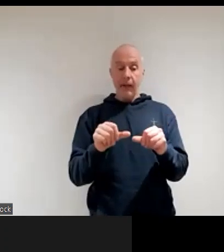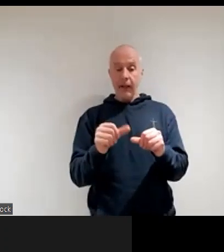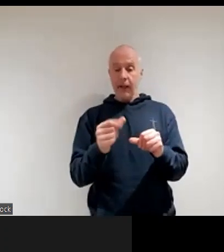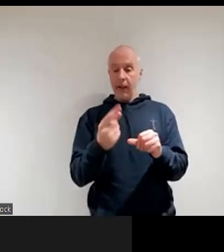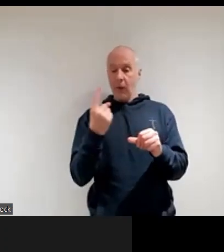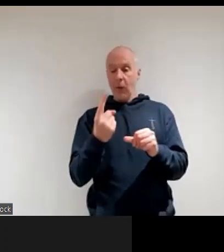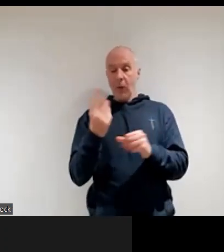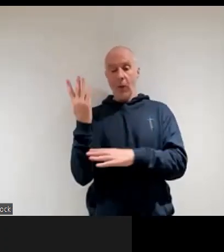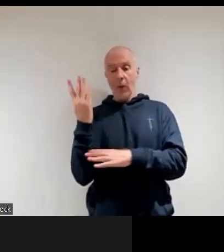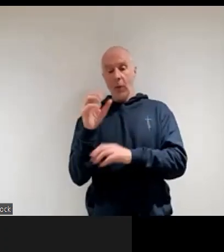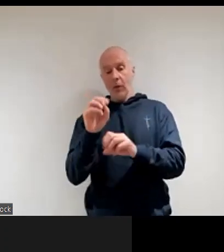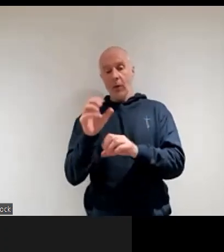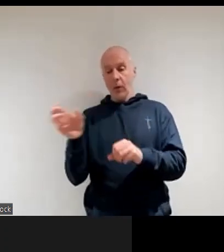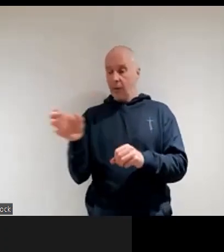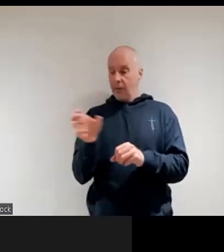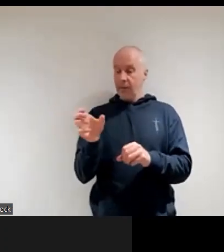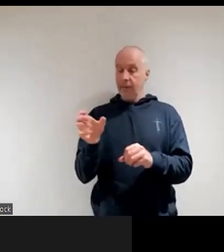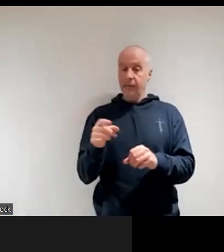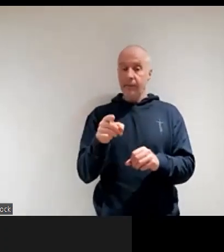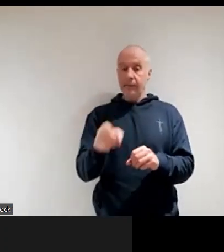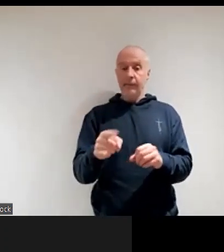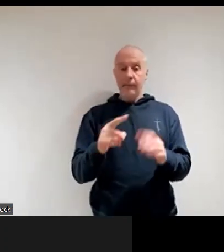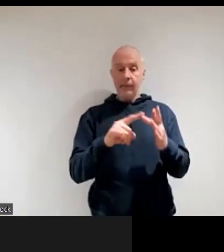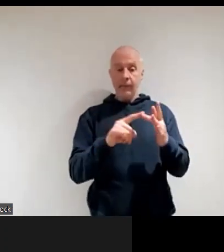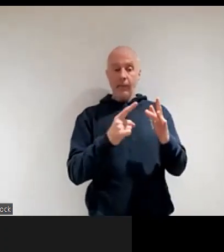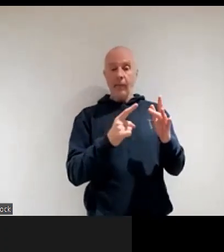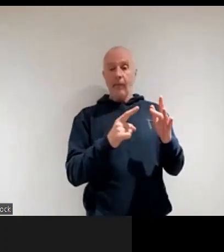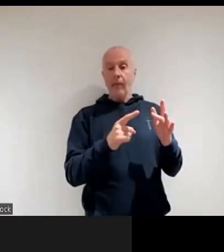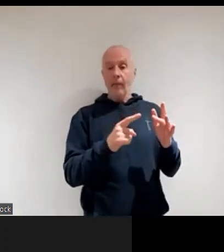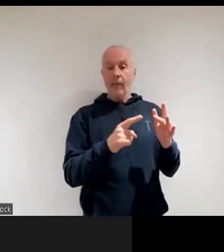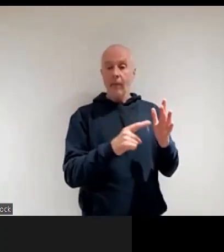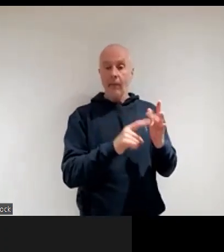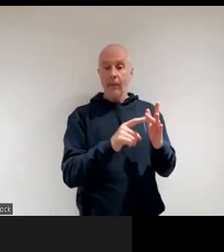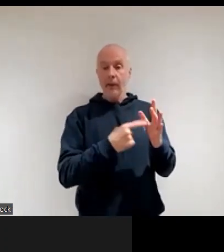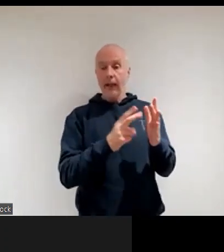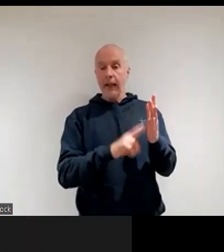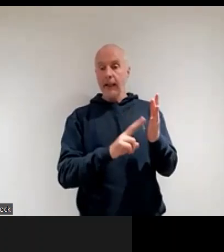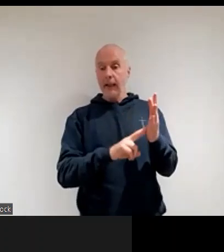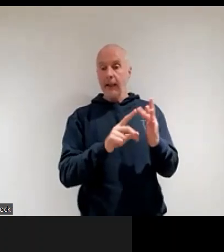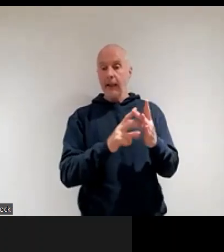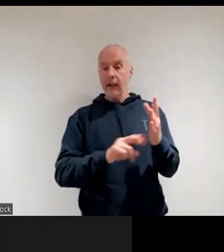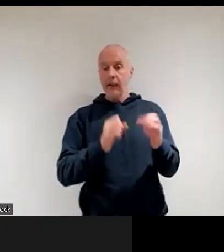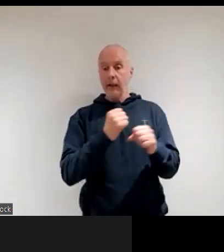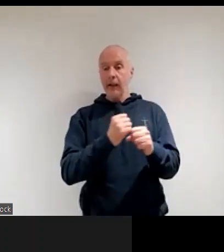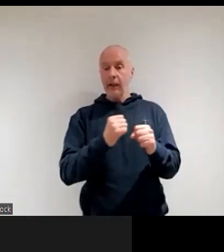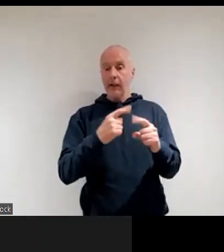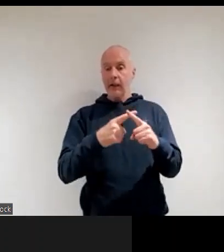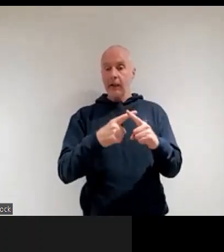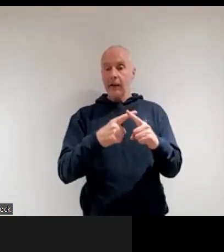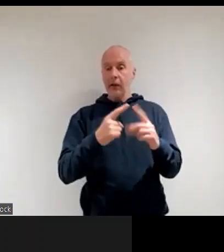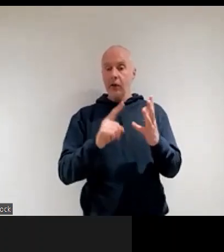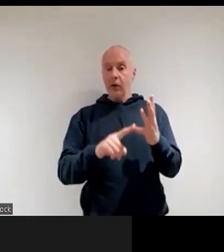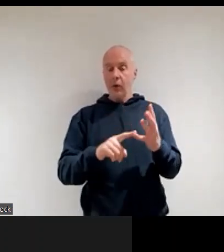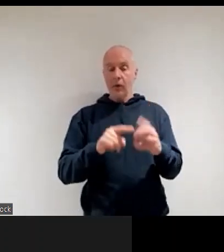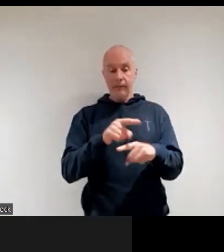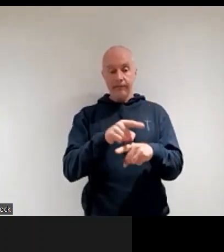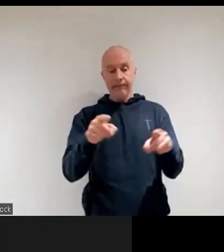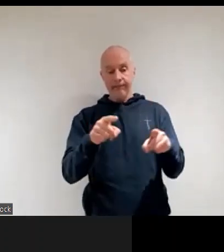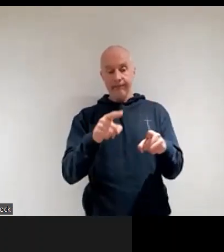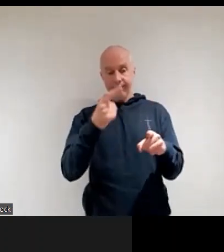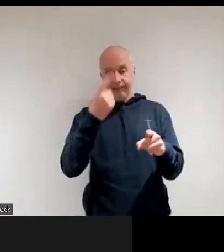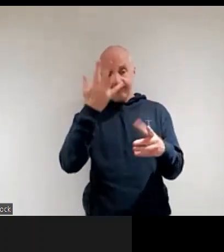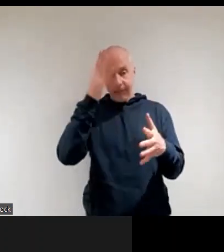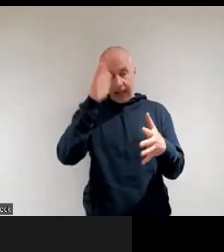tonight's guest speaker, and that is Tianning Xu. And Tianning is an experienced engineering